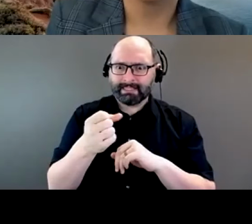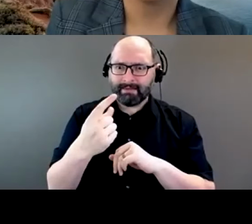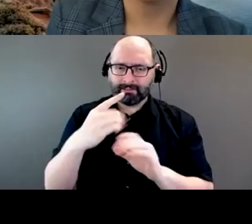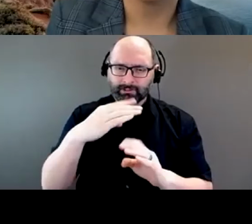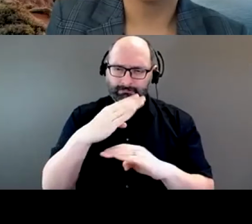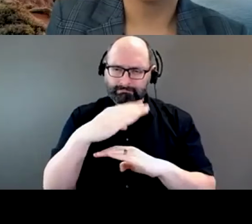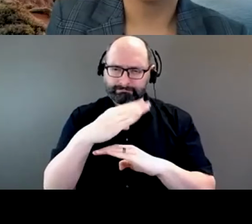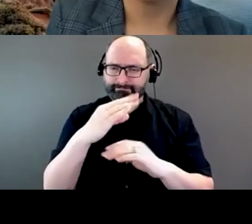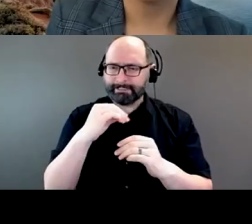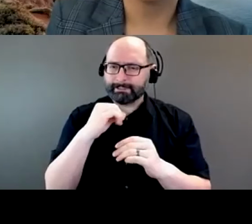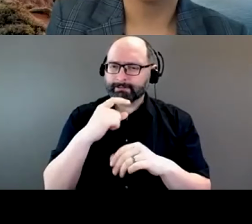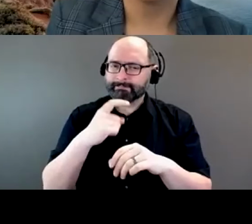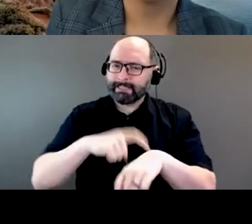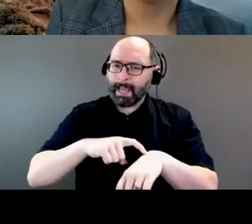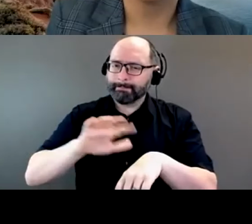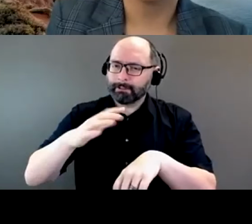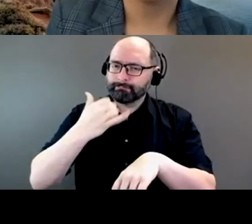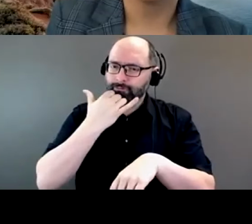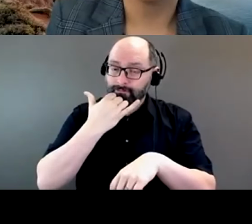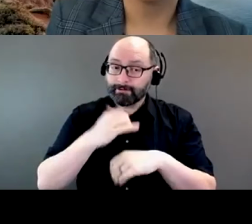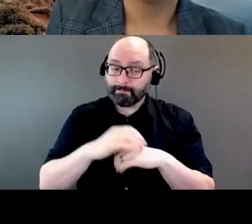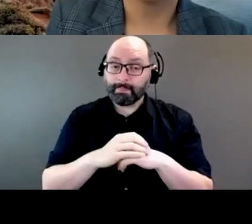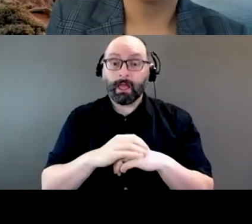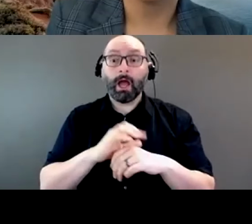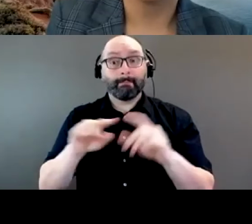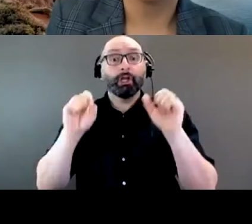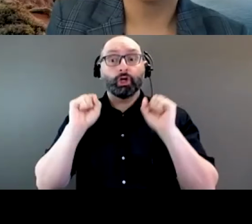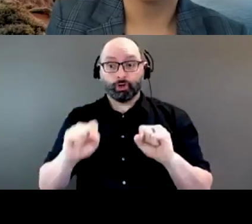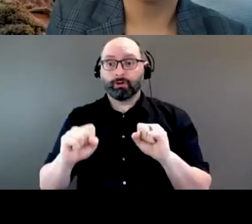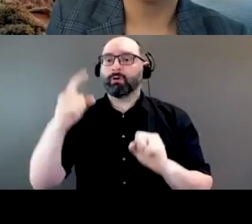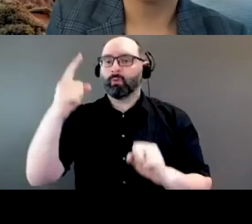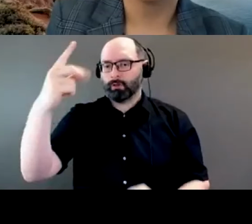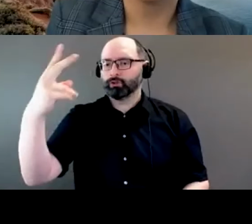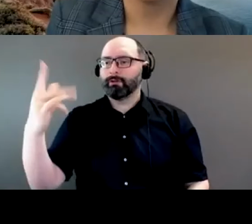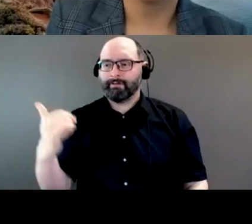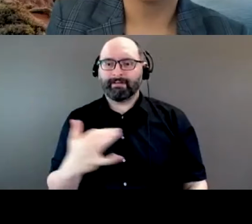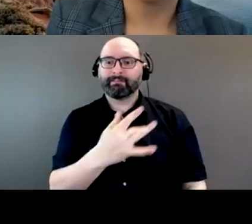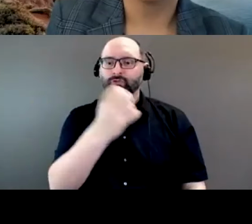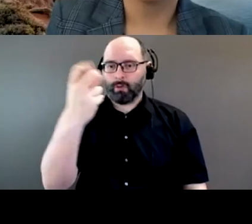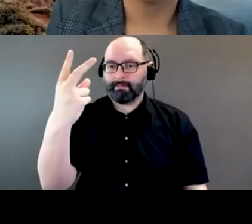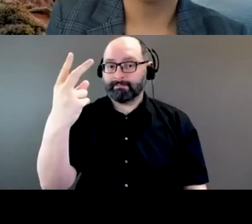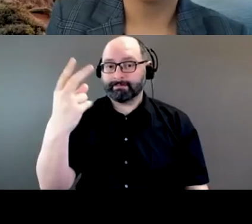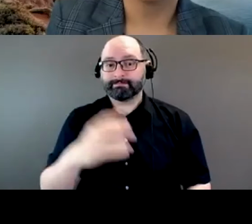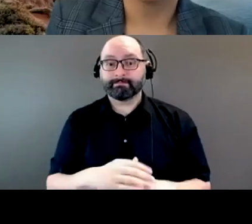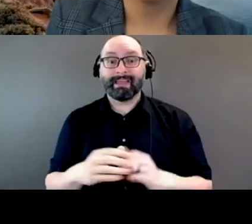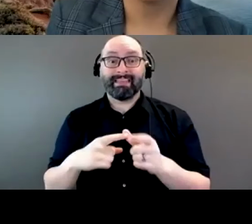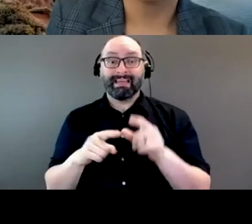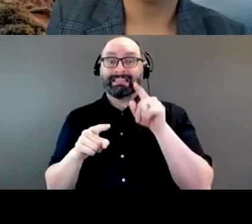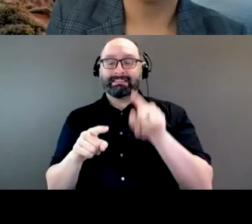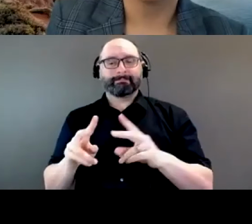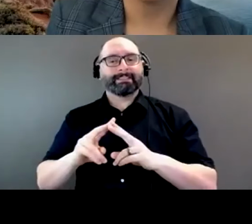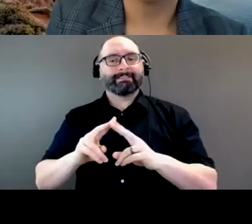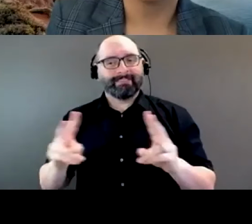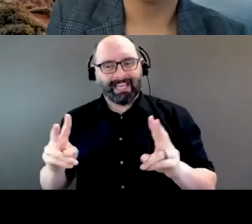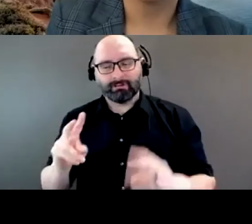do that, you know, that aspect, but they were able to put the numbers there. And then we have a very abnormal clock